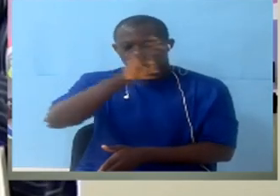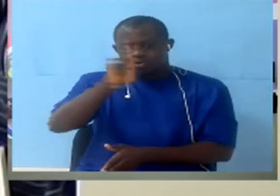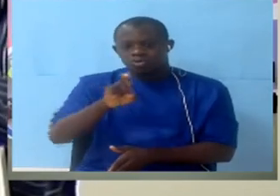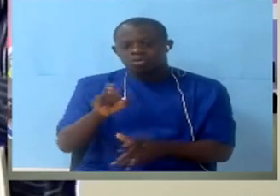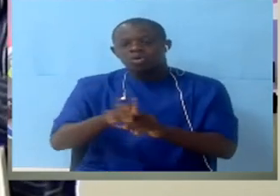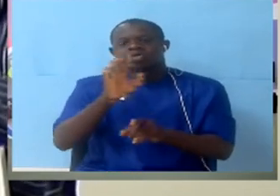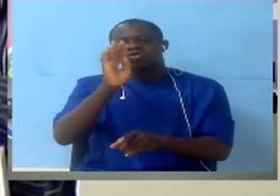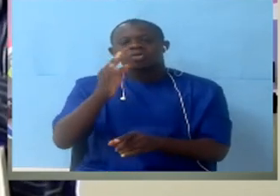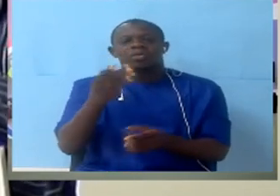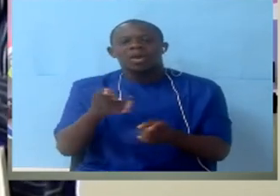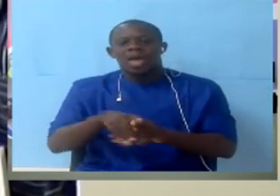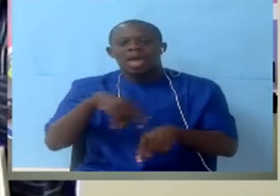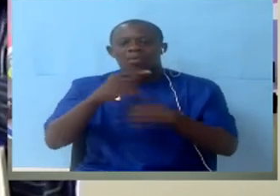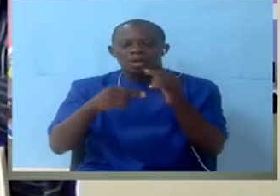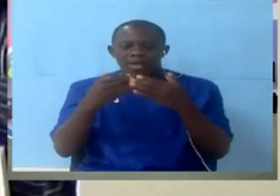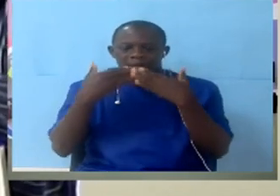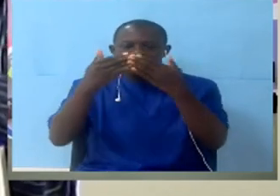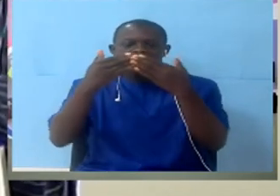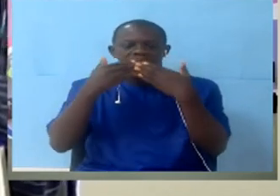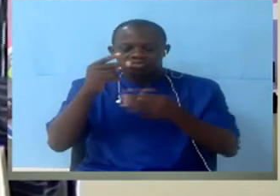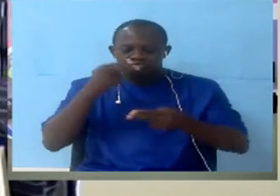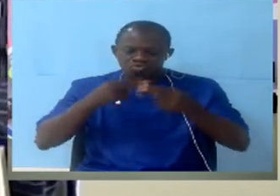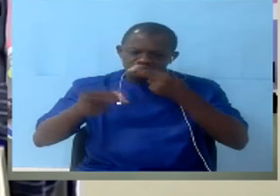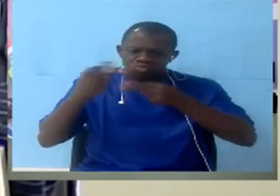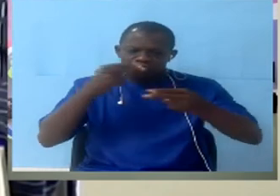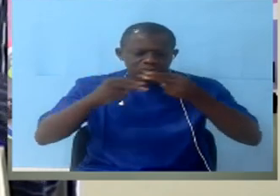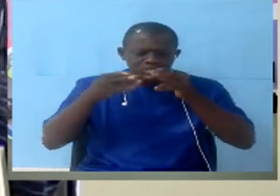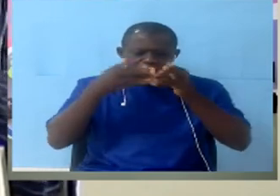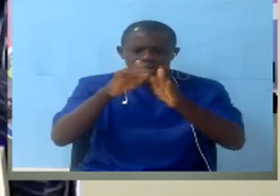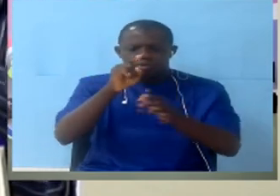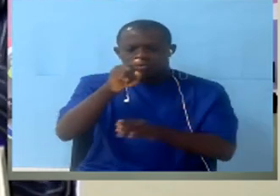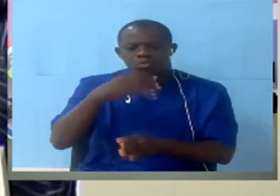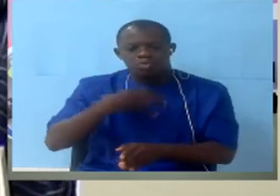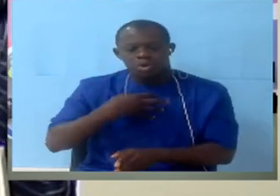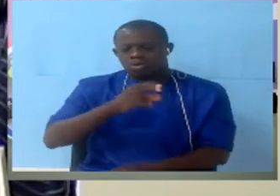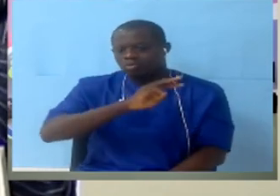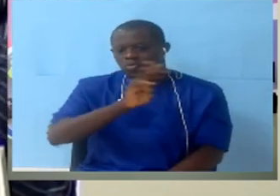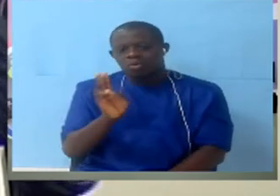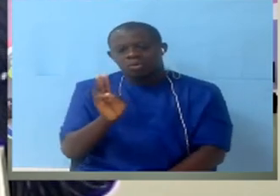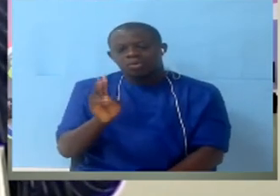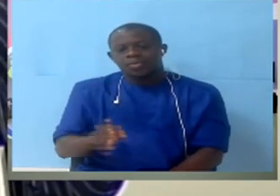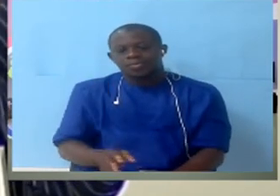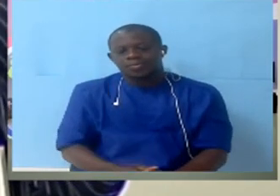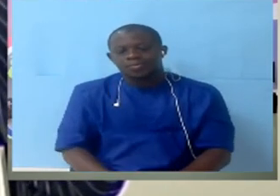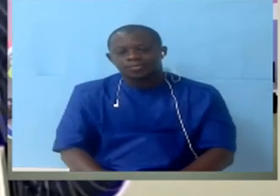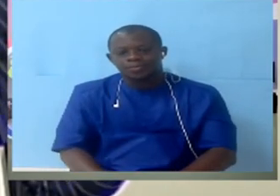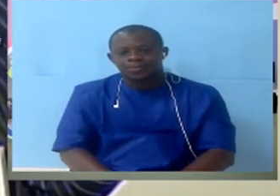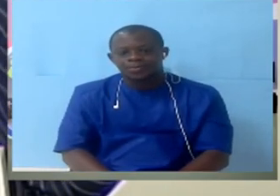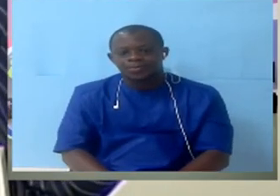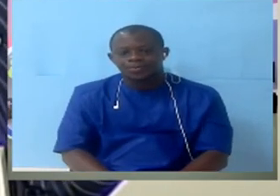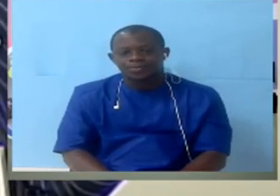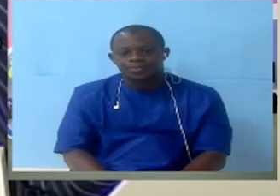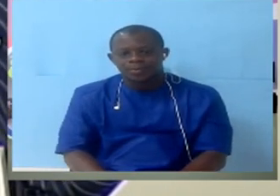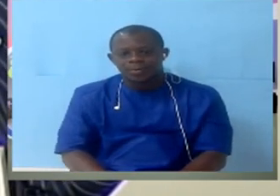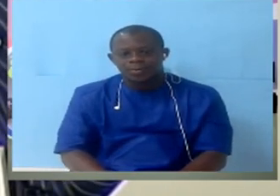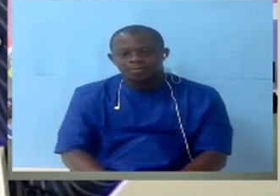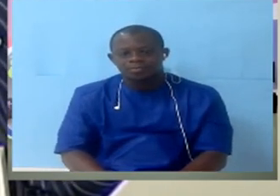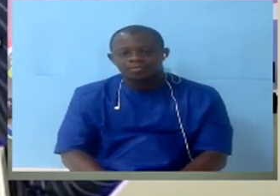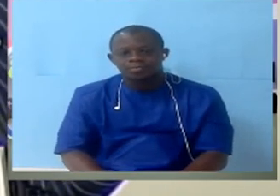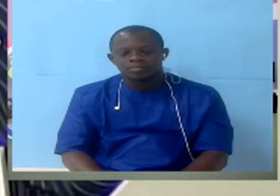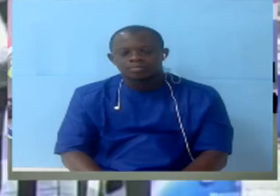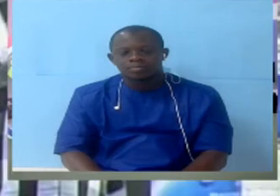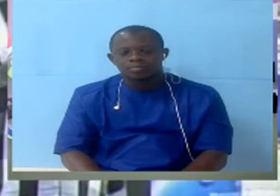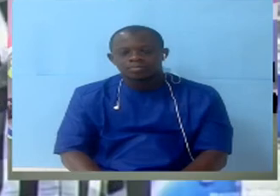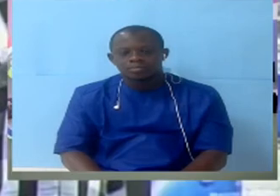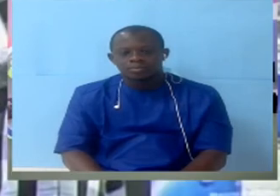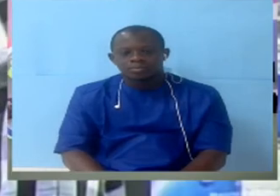your insistence on telling the story as you want to. Ko ayalo nako il kulefta ku jamale le fola